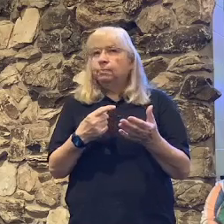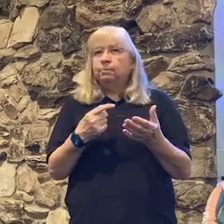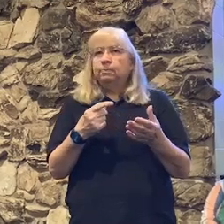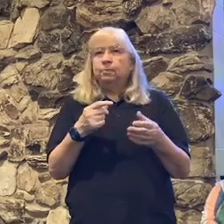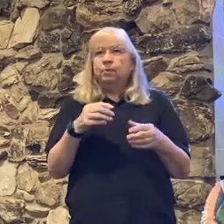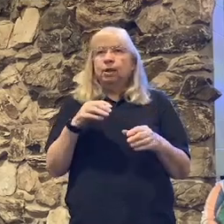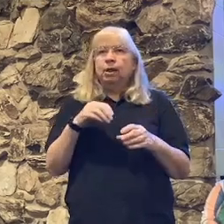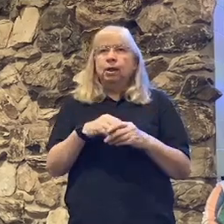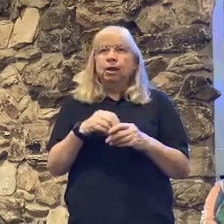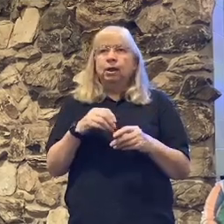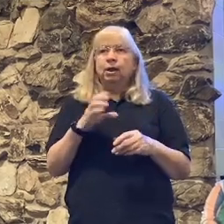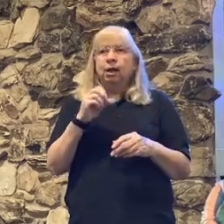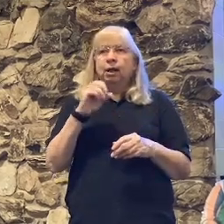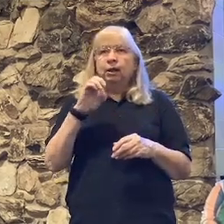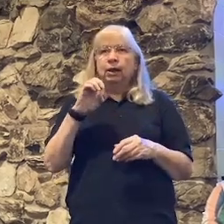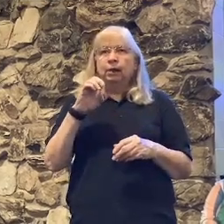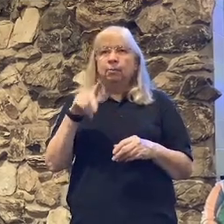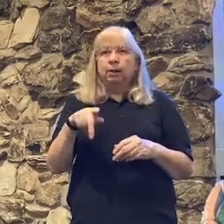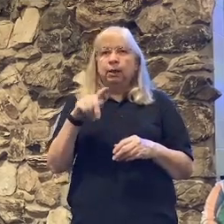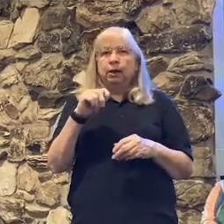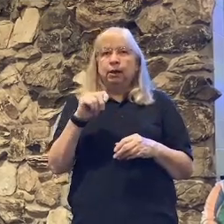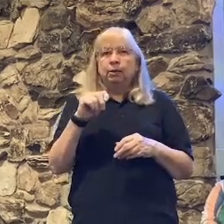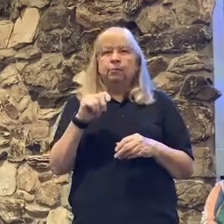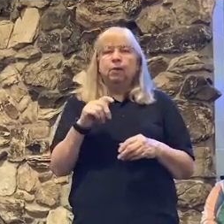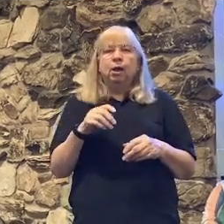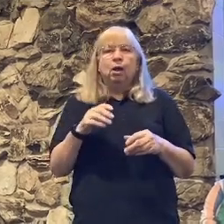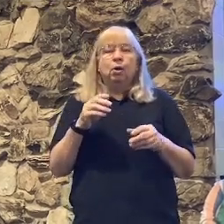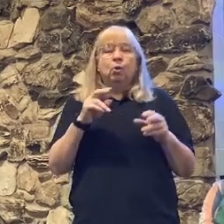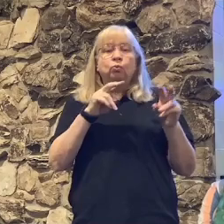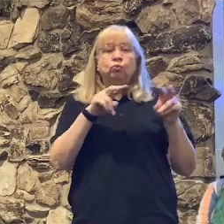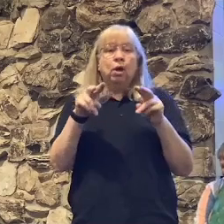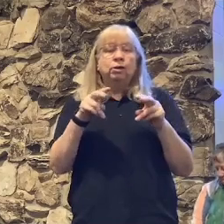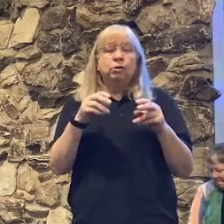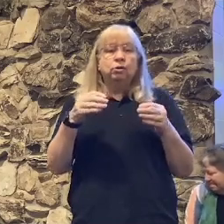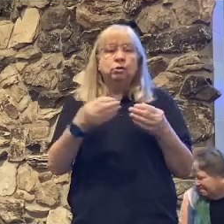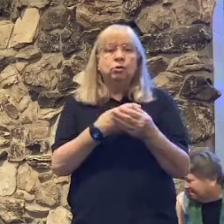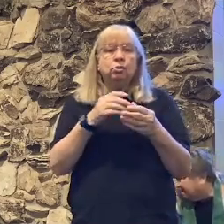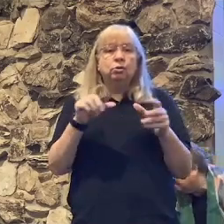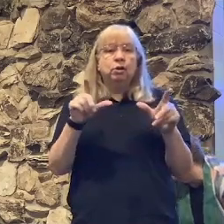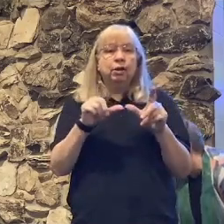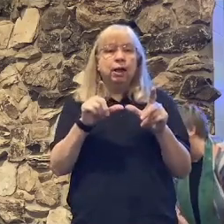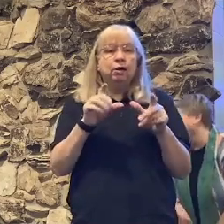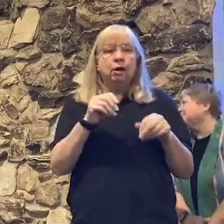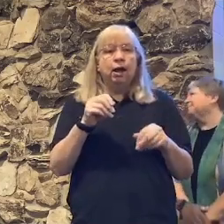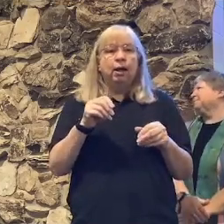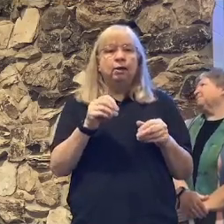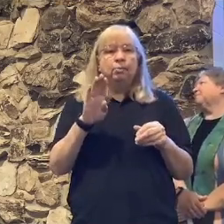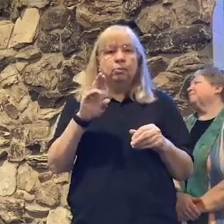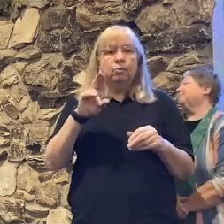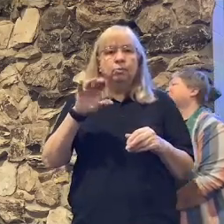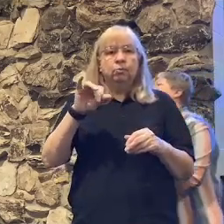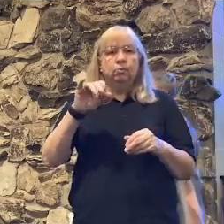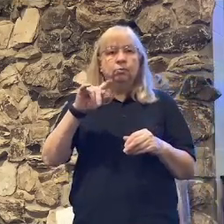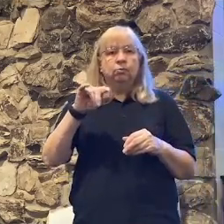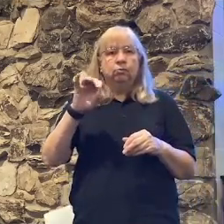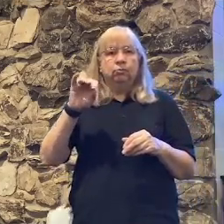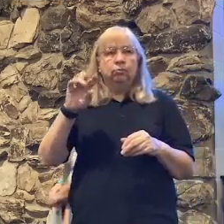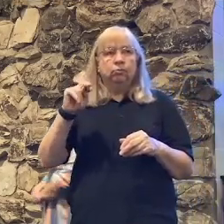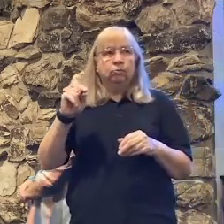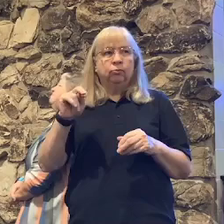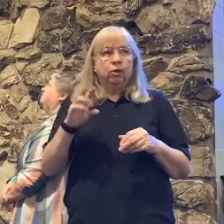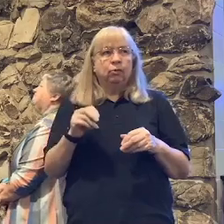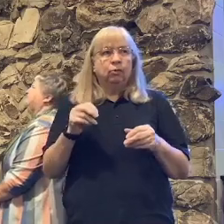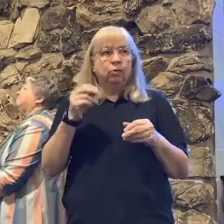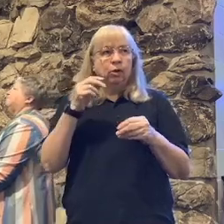Sometime in September. So watch your newsletter and your bulletins for a date. But we want everyone,